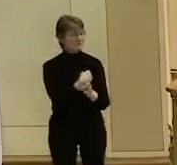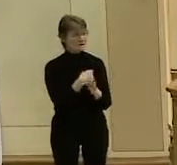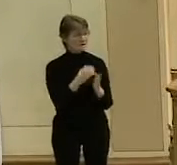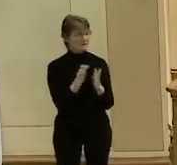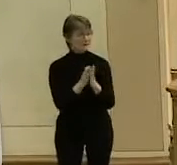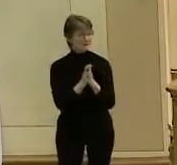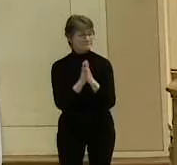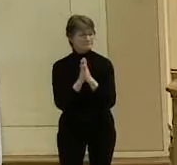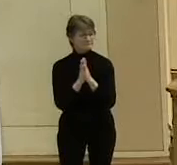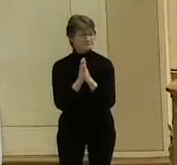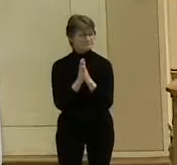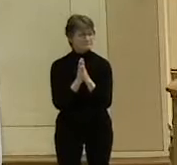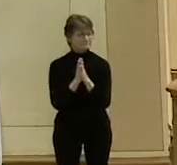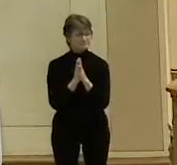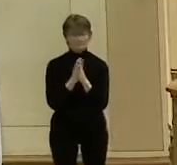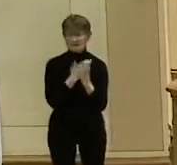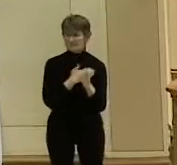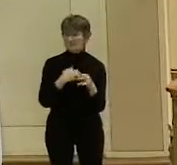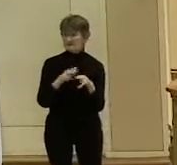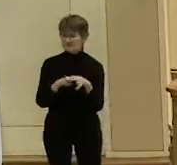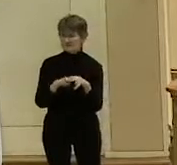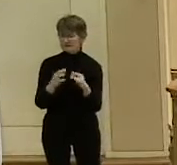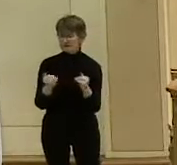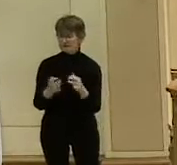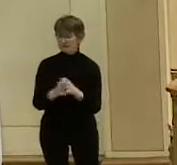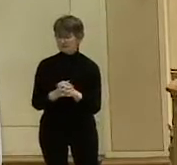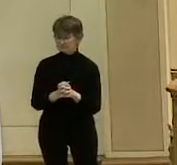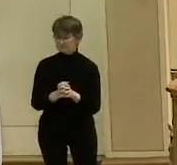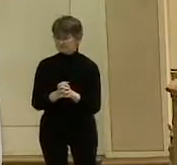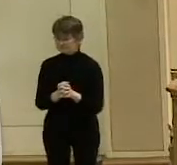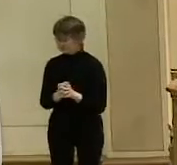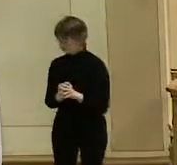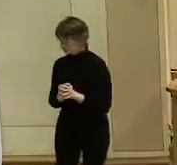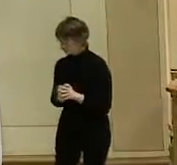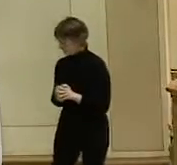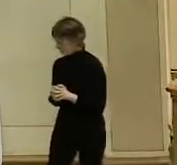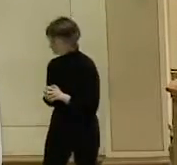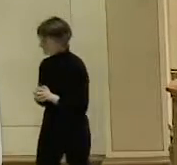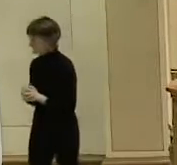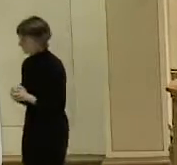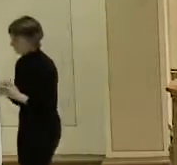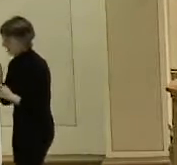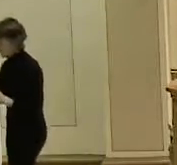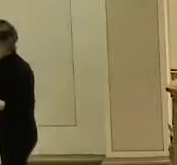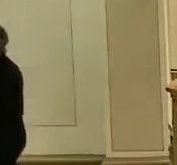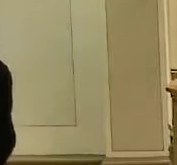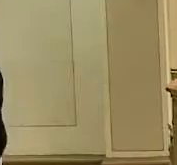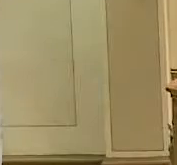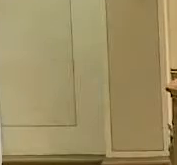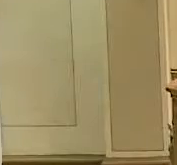us. Amen. Please be seated now for our offertory.